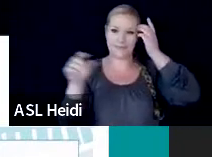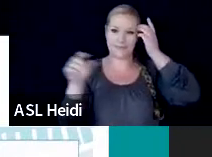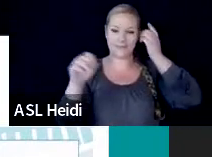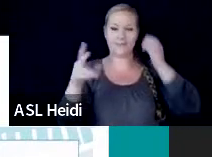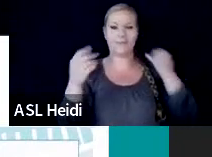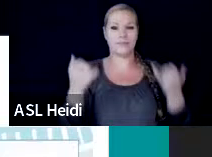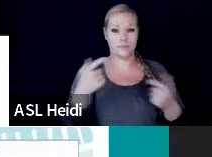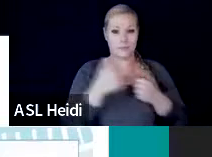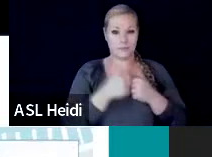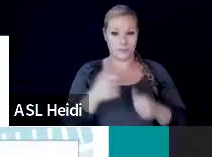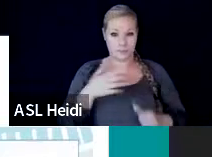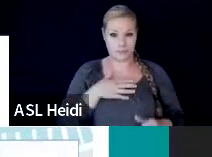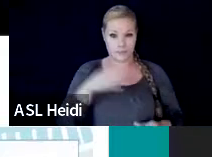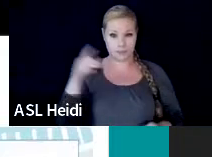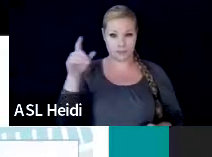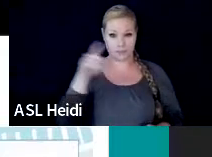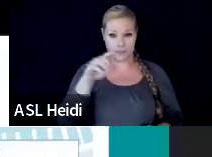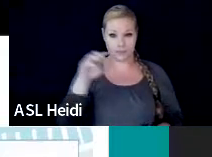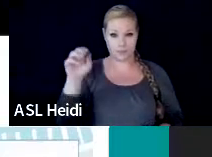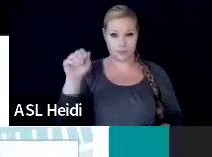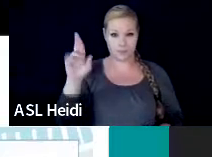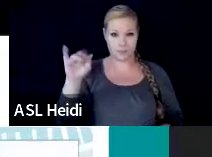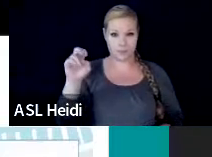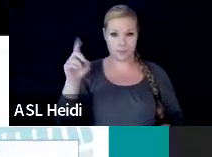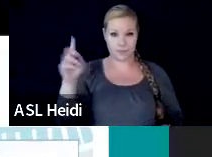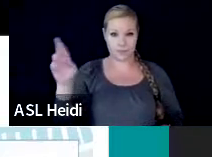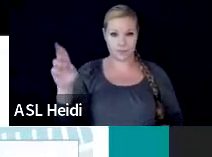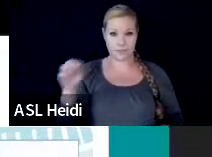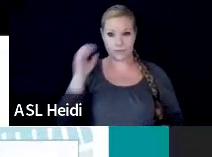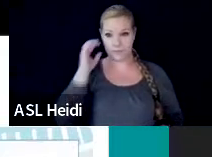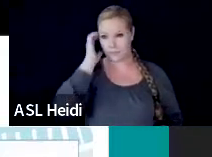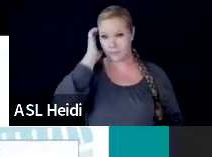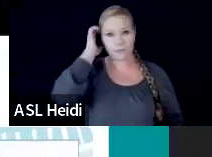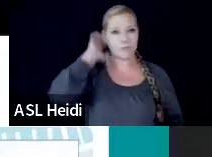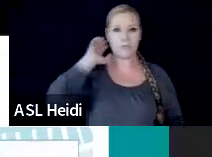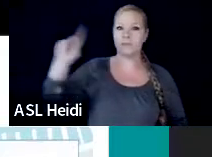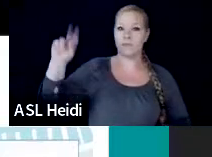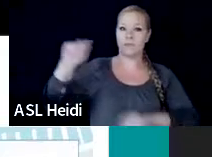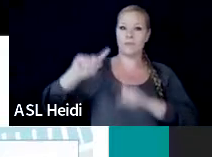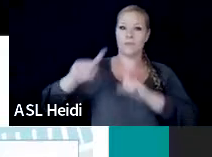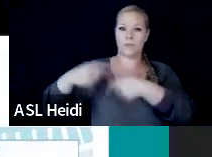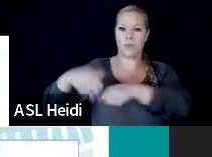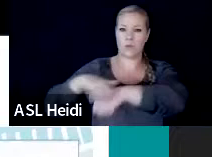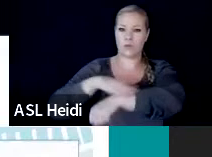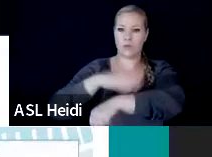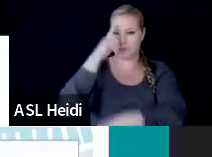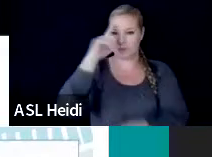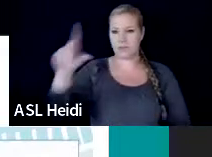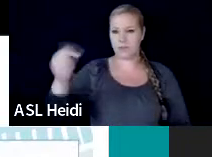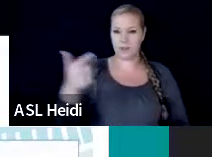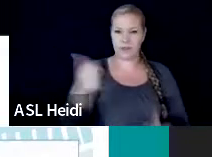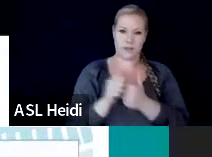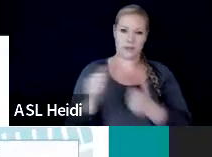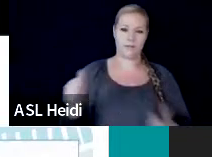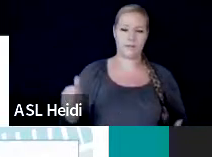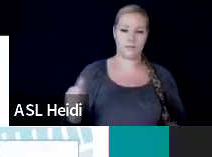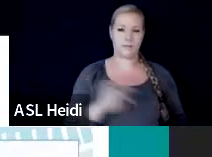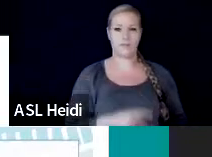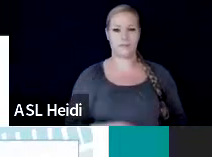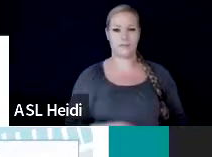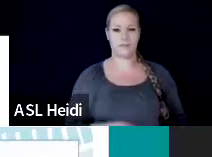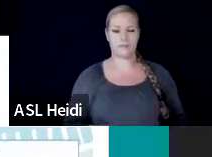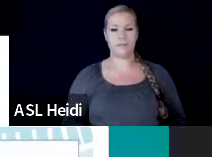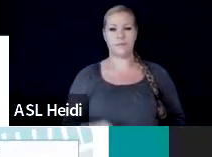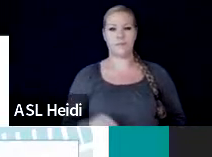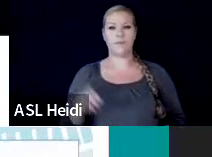follow it now. My cursor's right over Marine Drive. Just go slow Yep. with it, Brad, because it's a little laggy. Okay. So